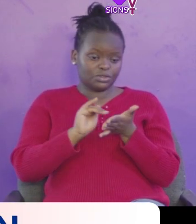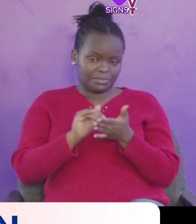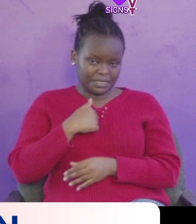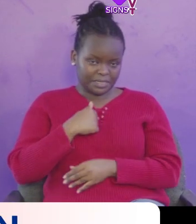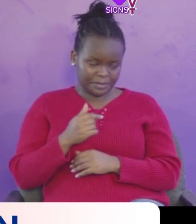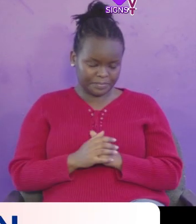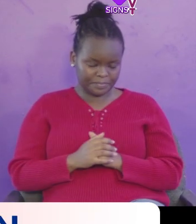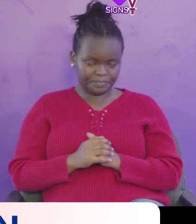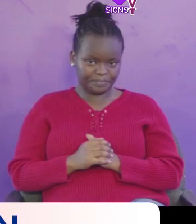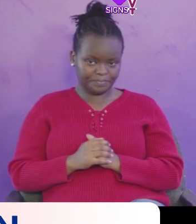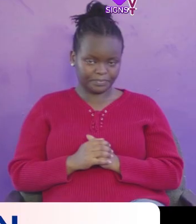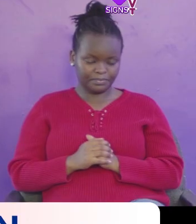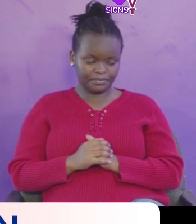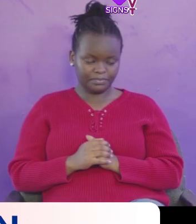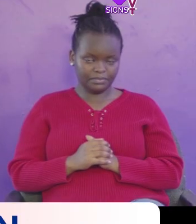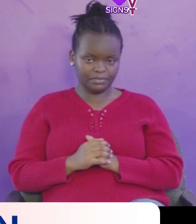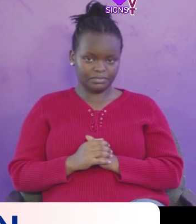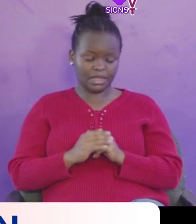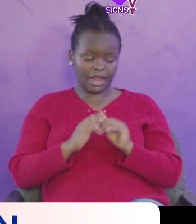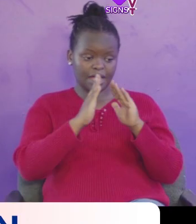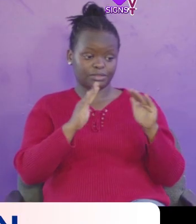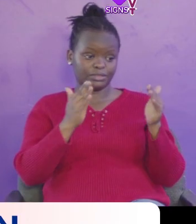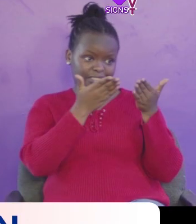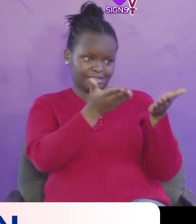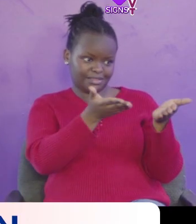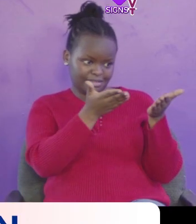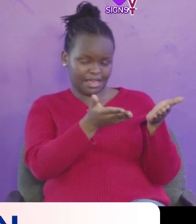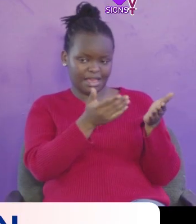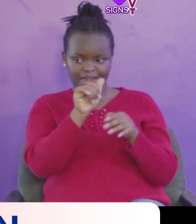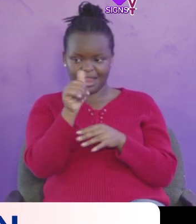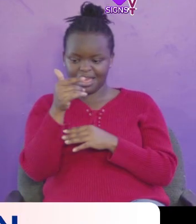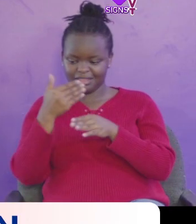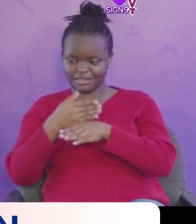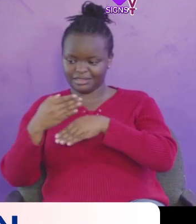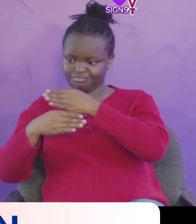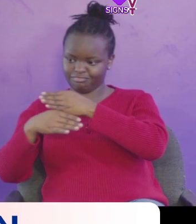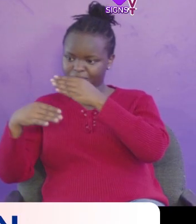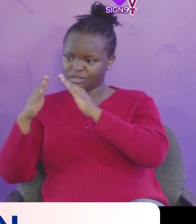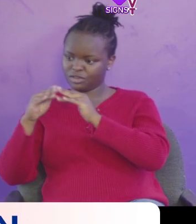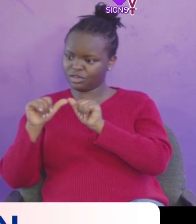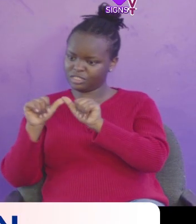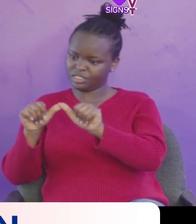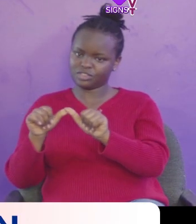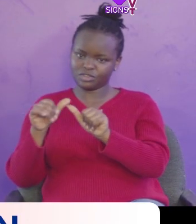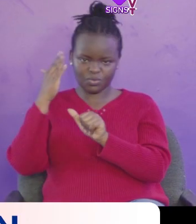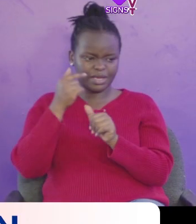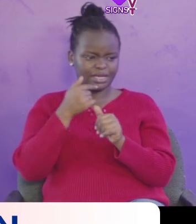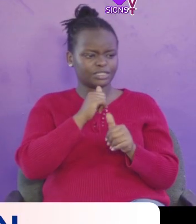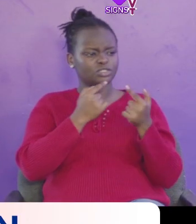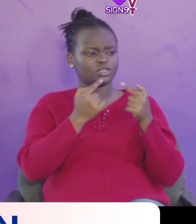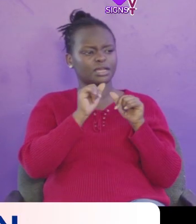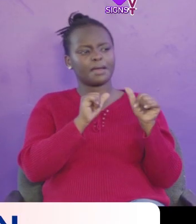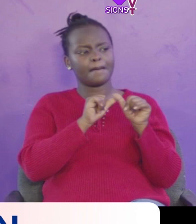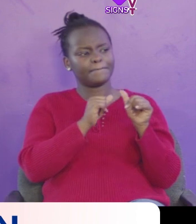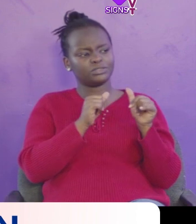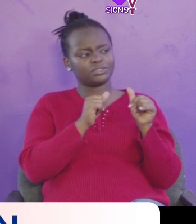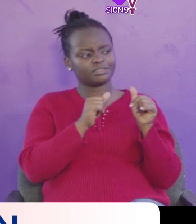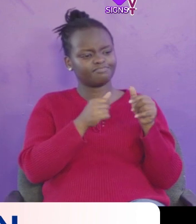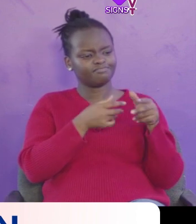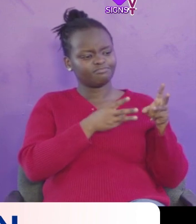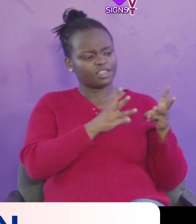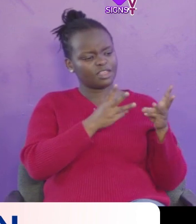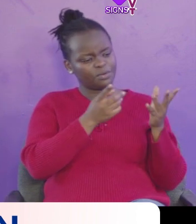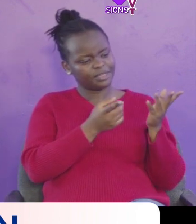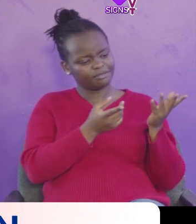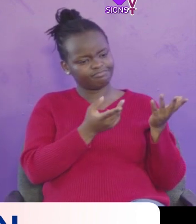so manyumba ziko na zingine zinaendelea kujengwa. Okay, now why are you talking about the criteria? The criteria is